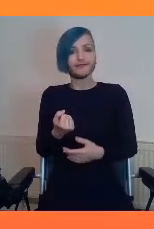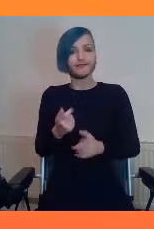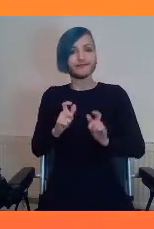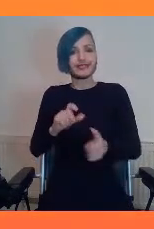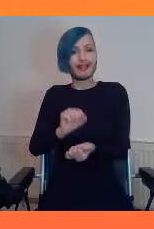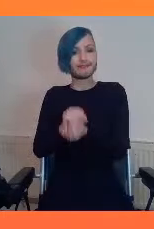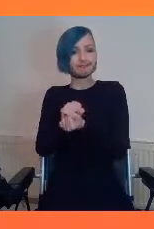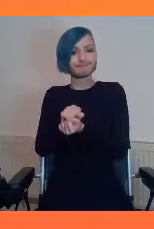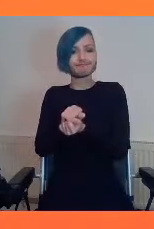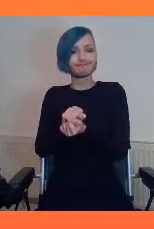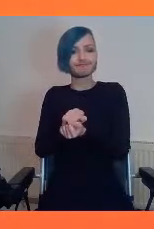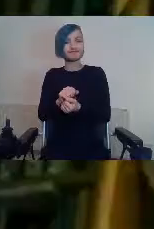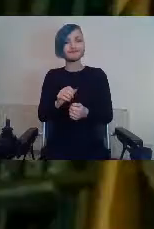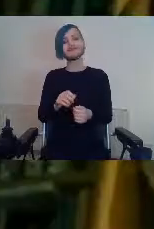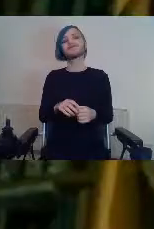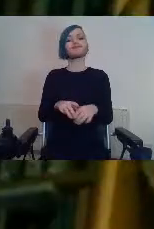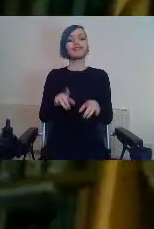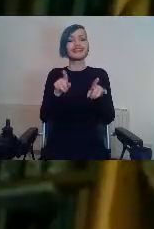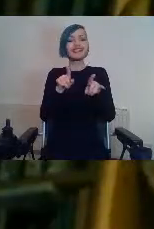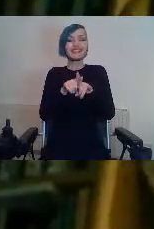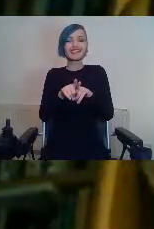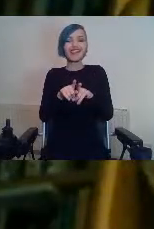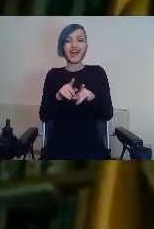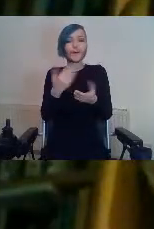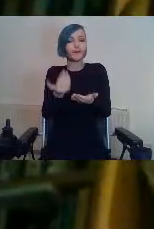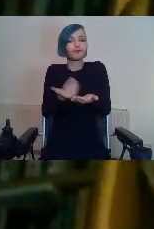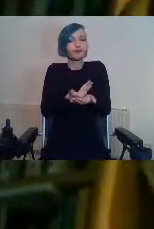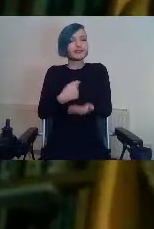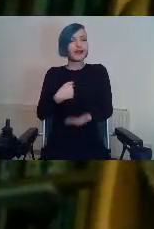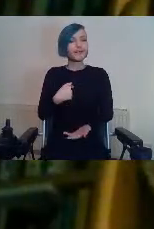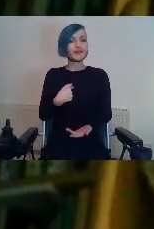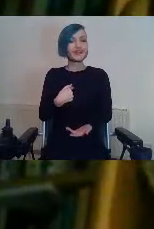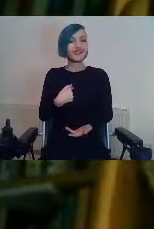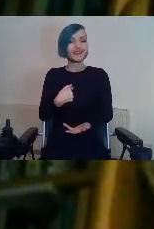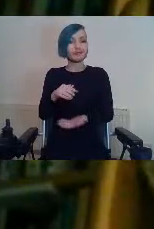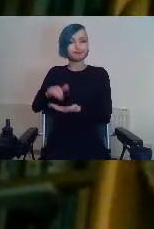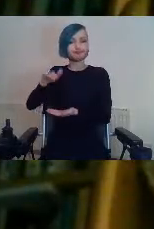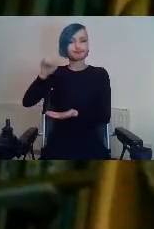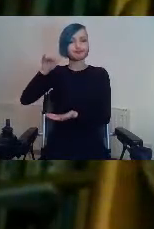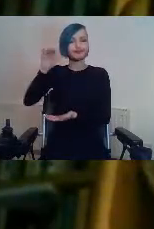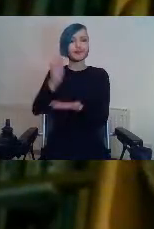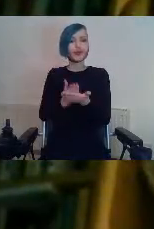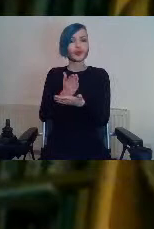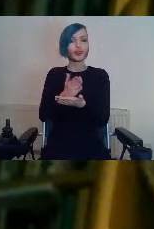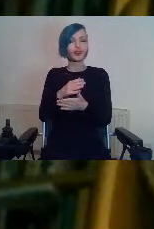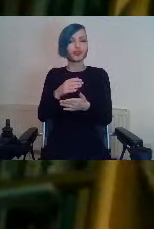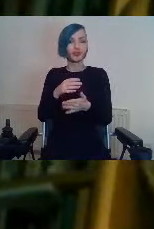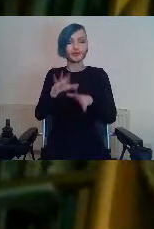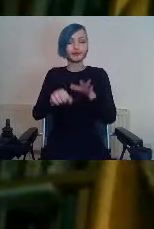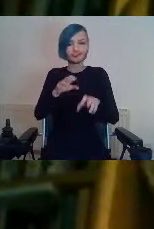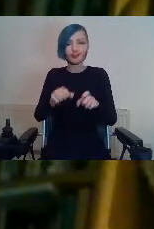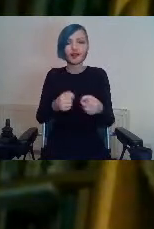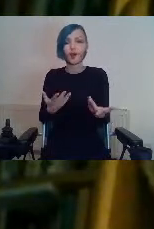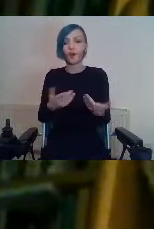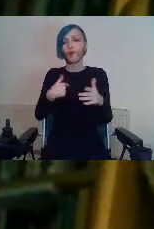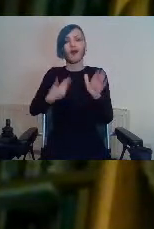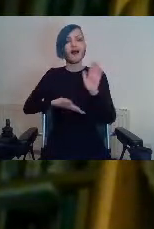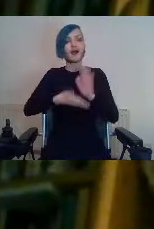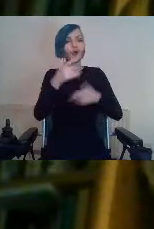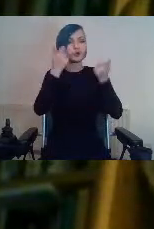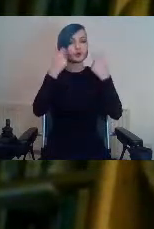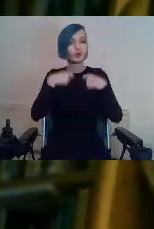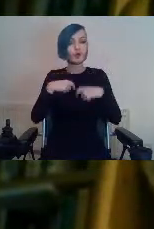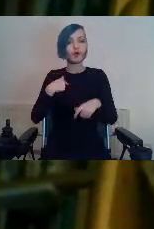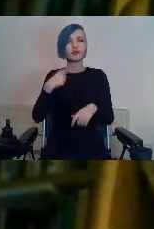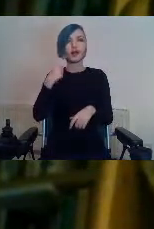sort of talisman, with me during difficult times. And when I go to court, I think that there are people